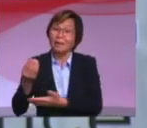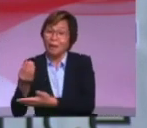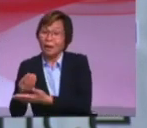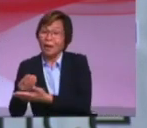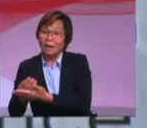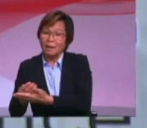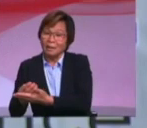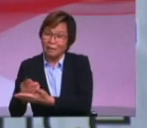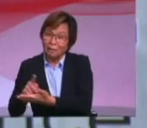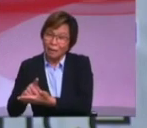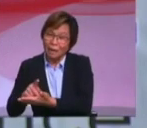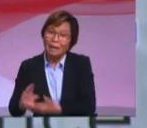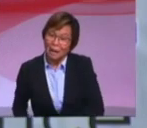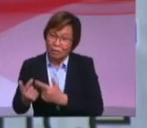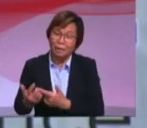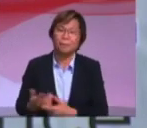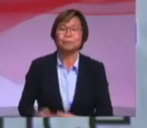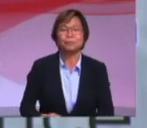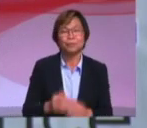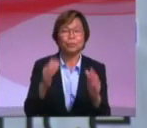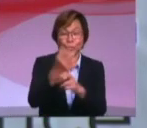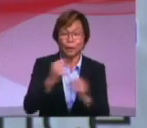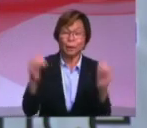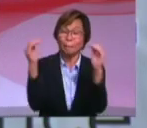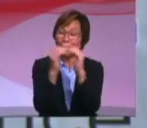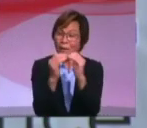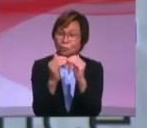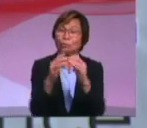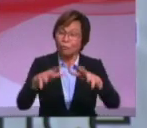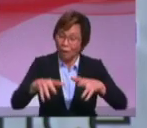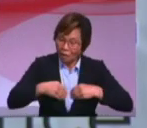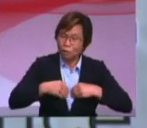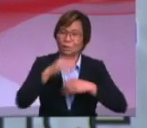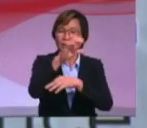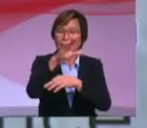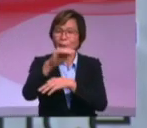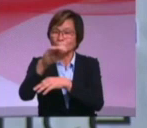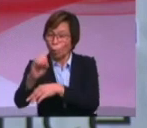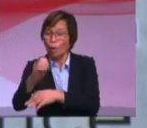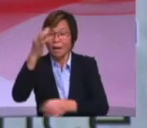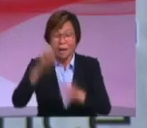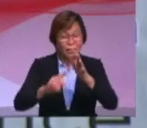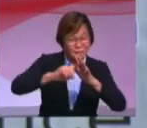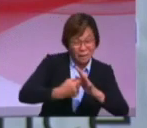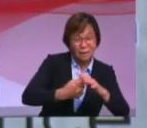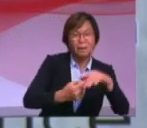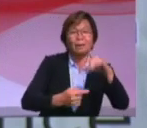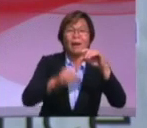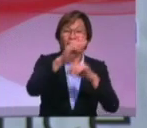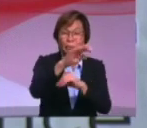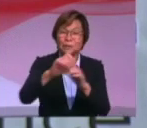justification for this and strike this balance is adopt the cmco because if we were to implement the cf